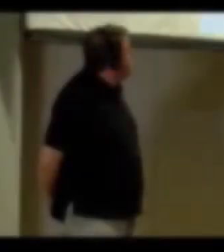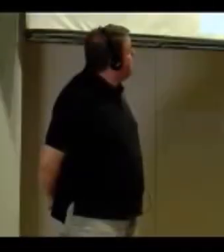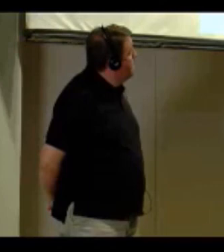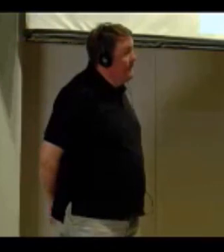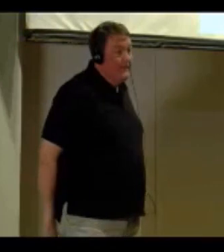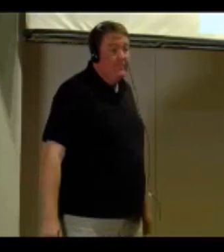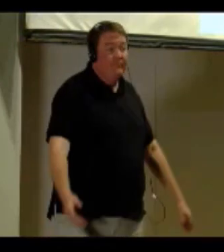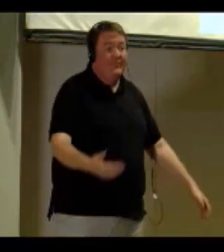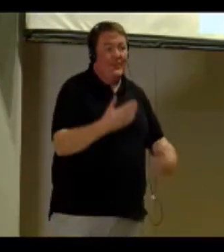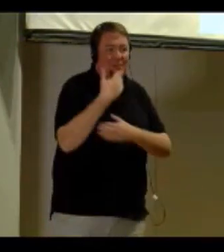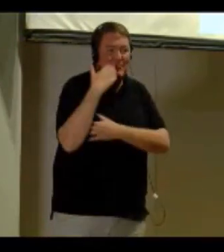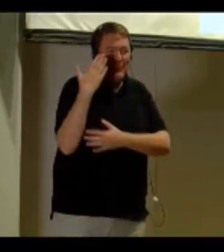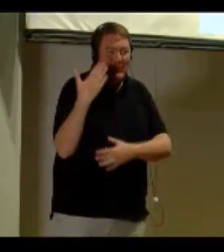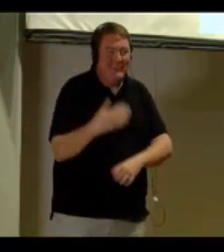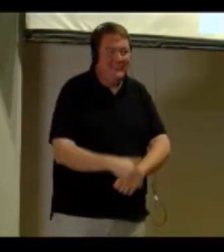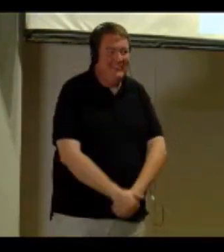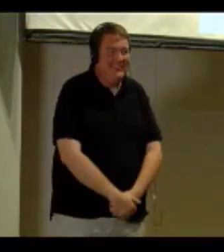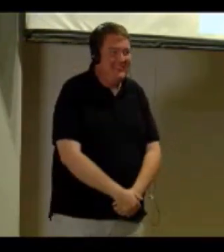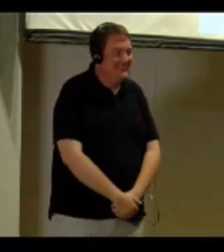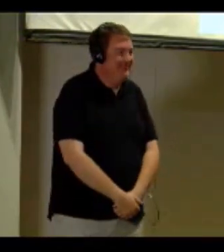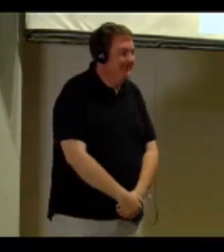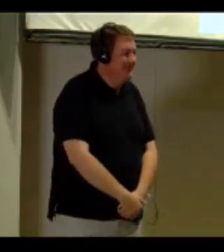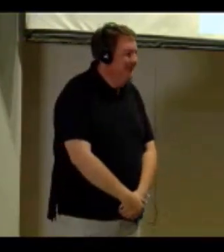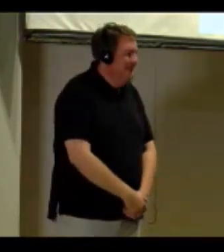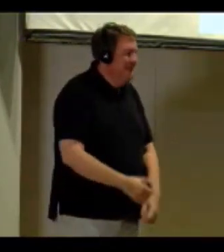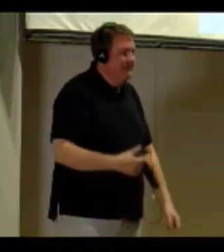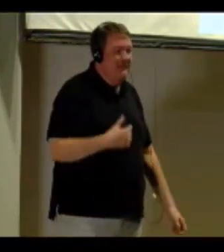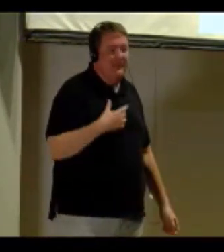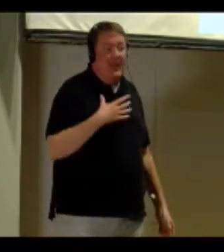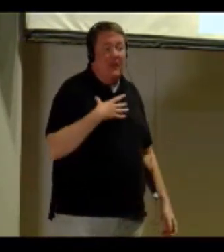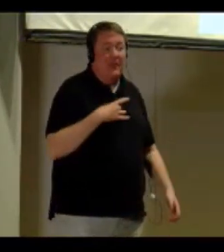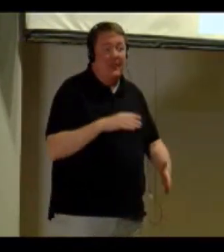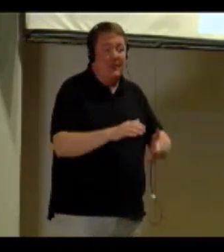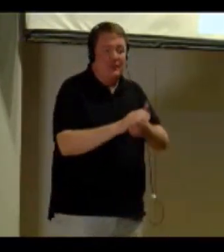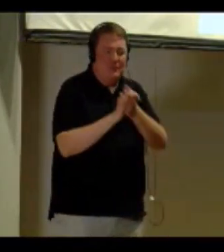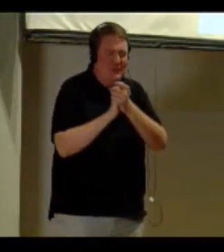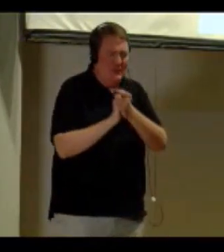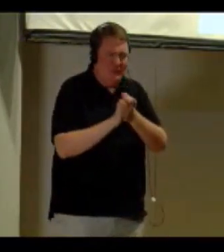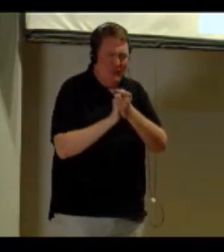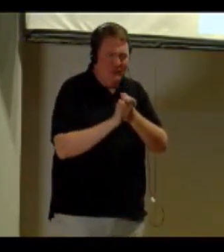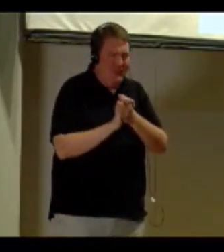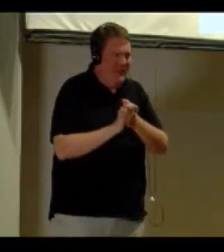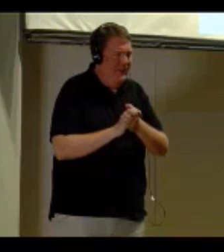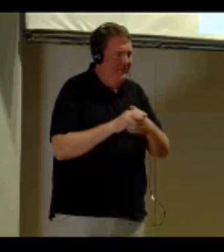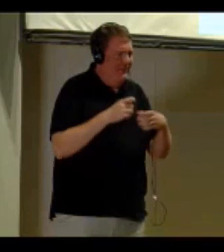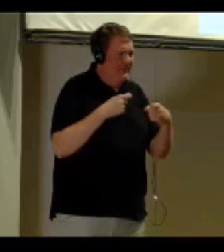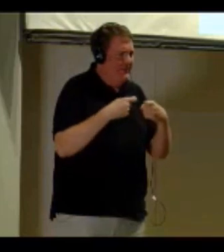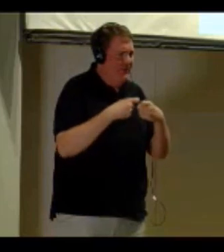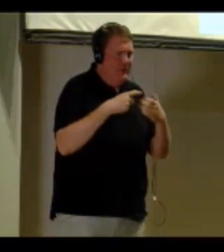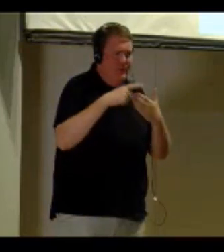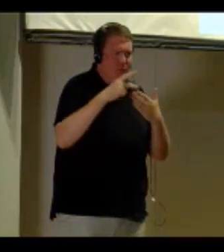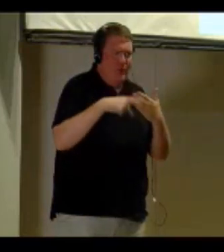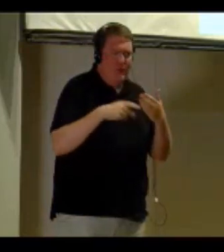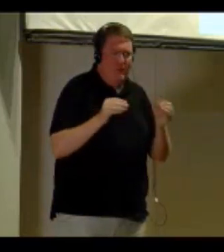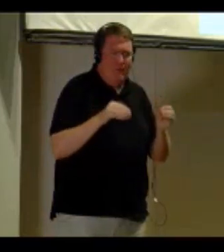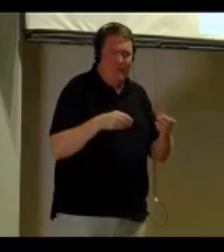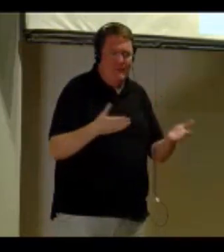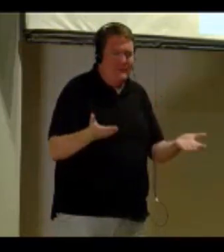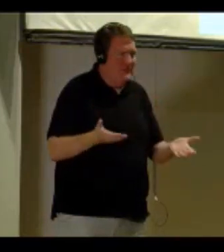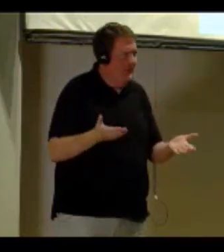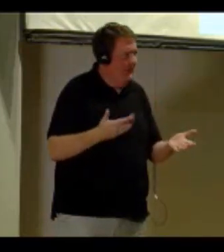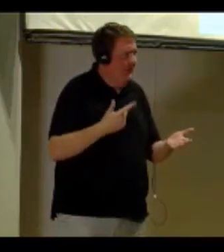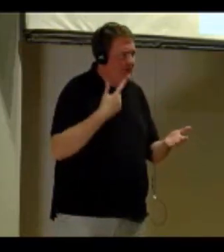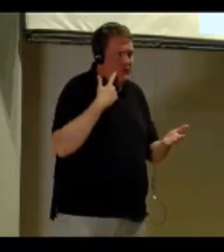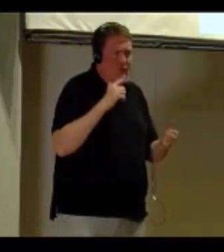So good morning, and I would like to congratulate the Digitization Program Office for putting together